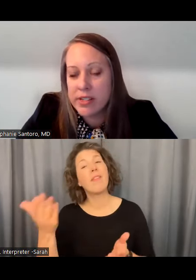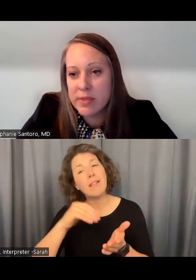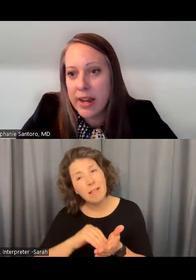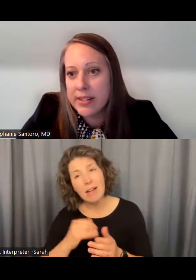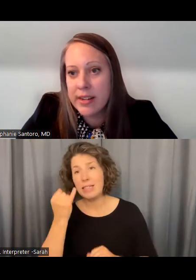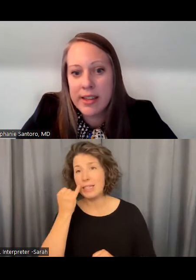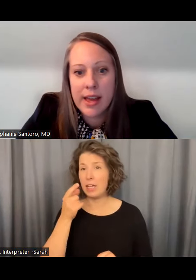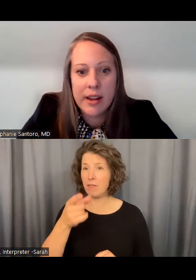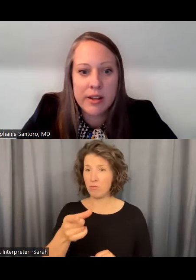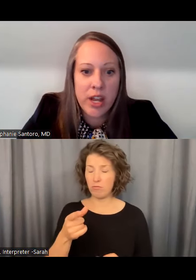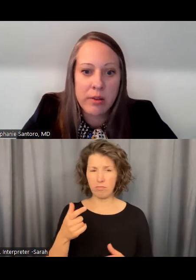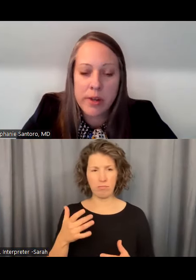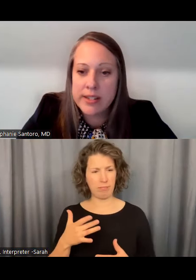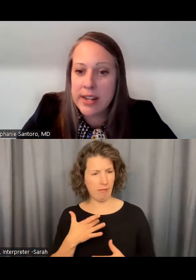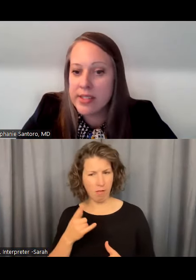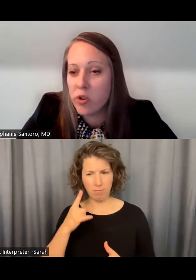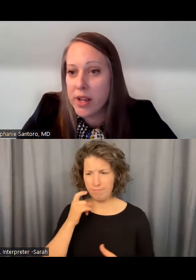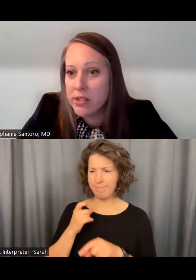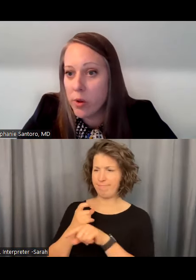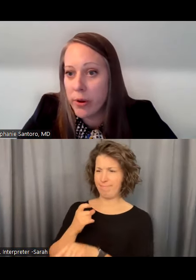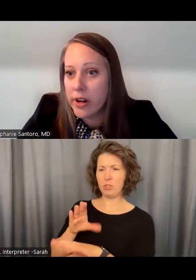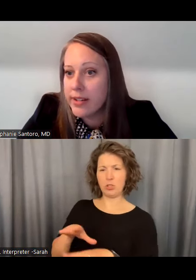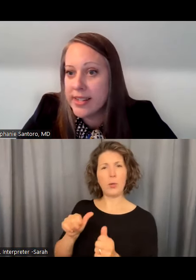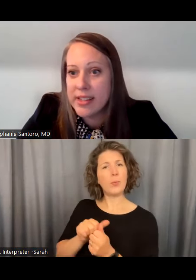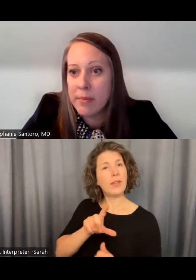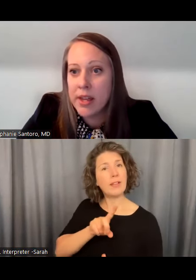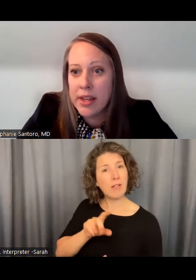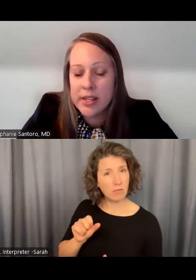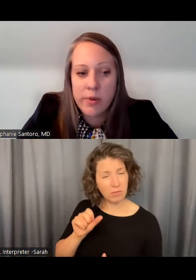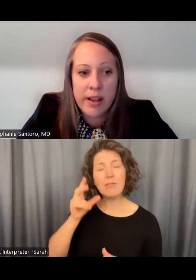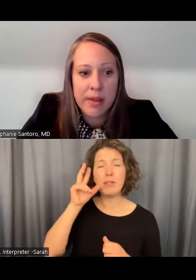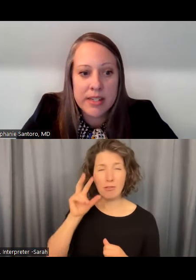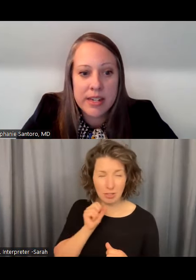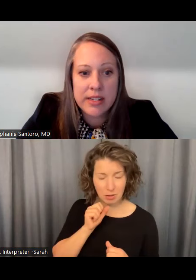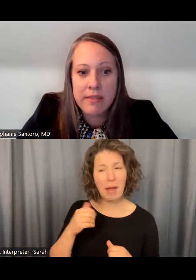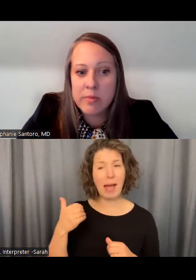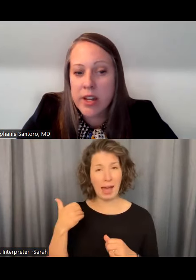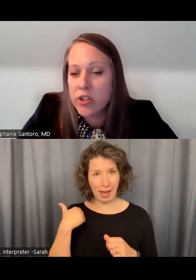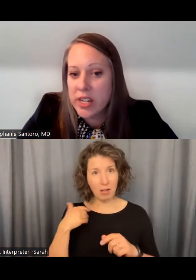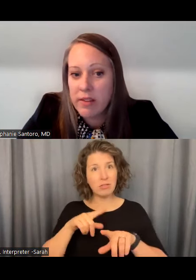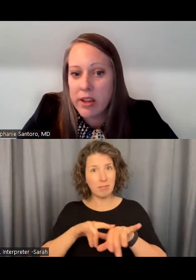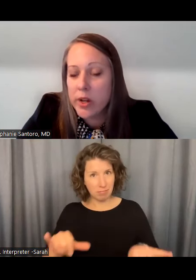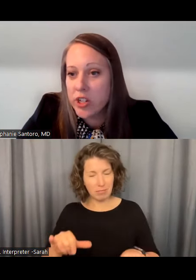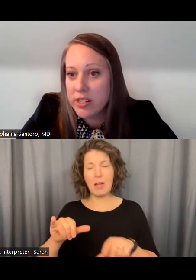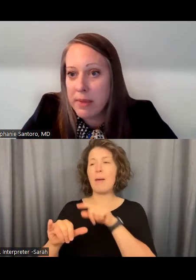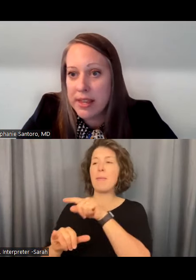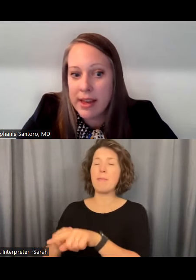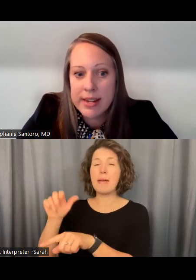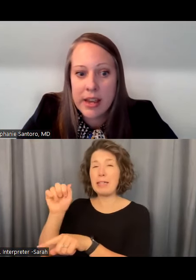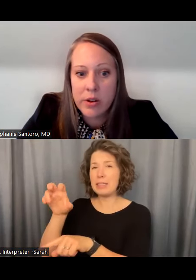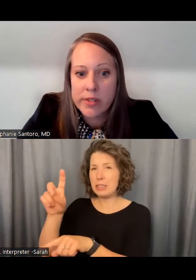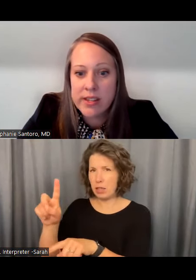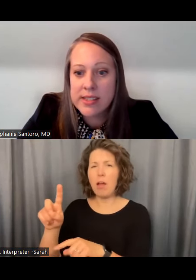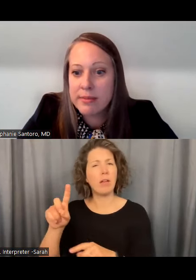ever suspect that a child with Down syndrome has co-occurring autism, it's recommended to have specialty evaluation to make